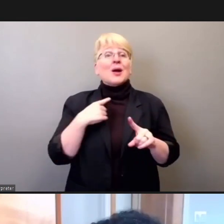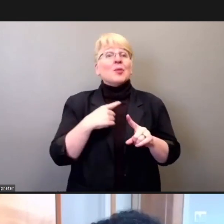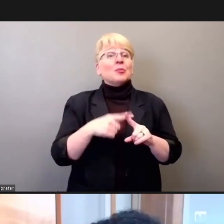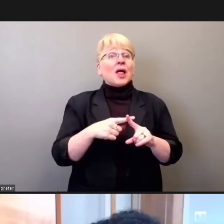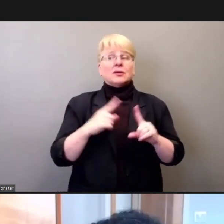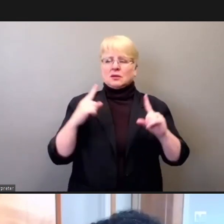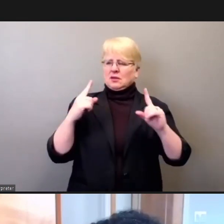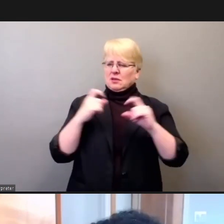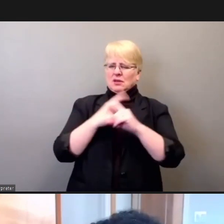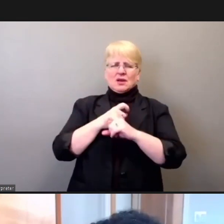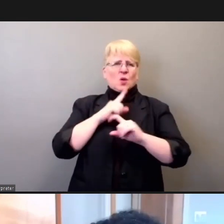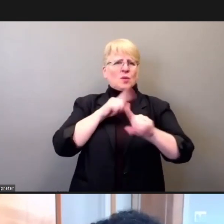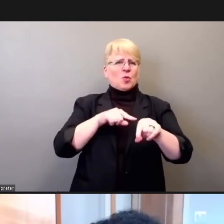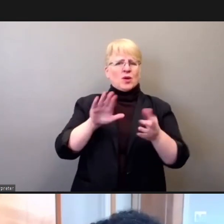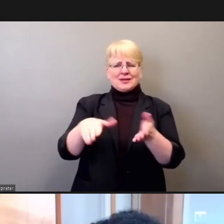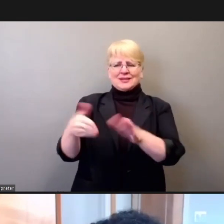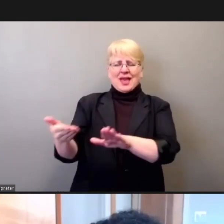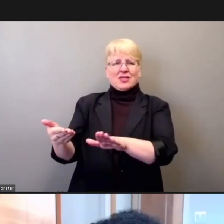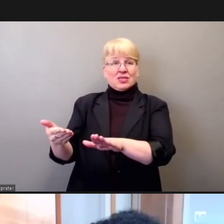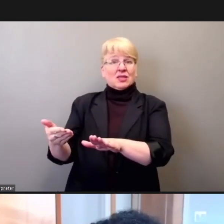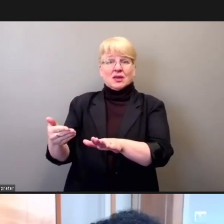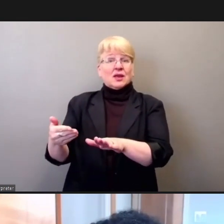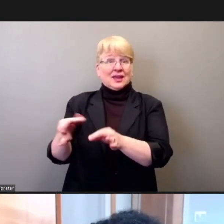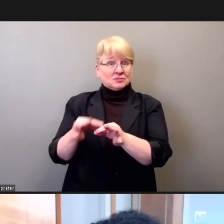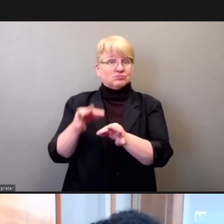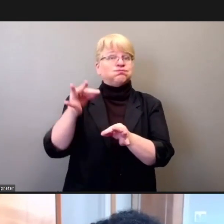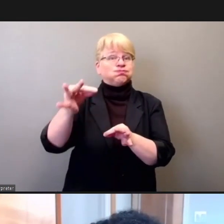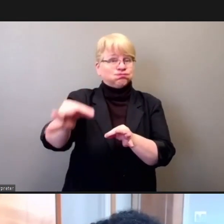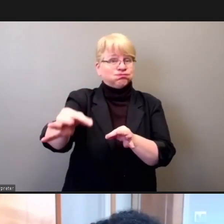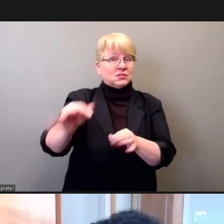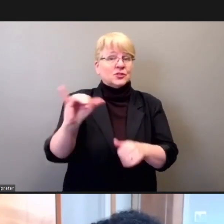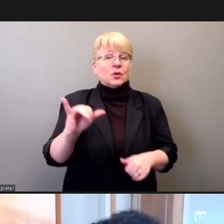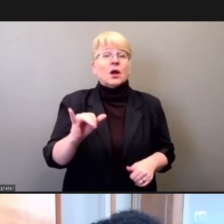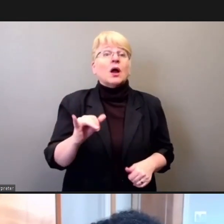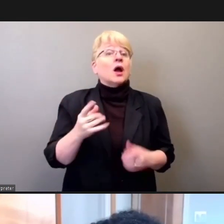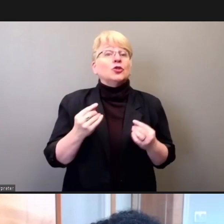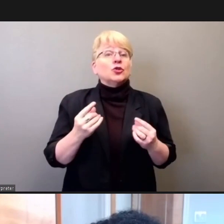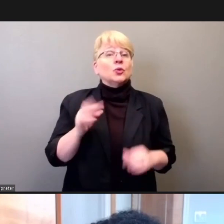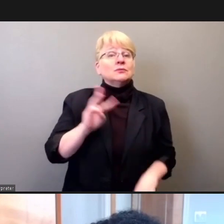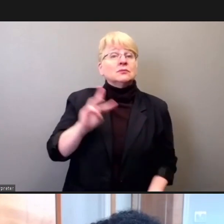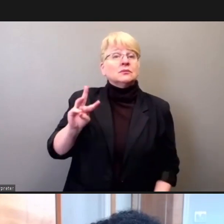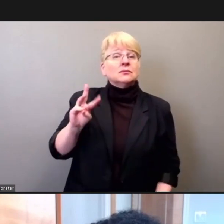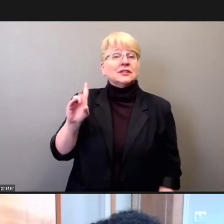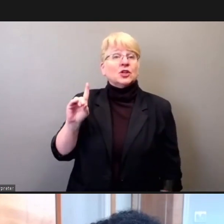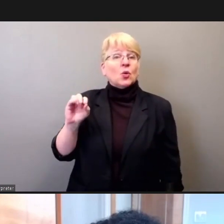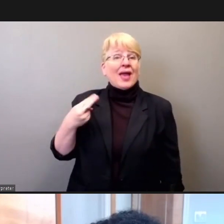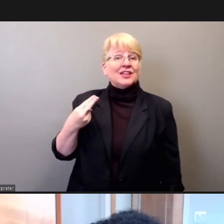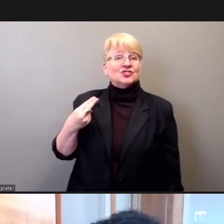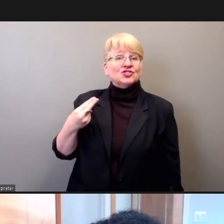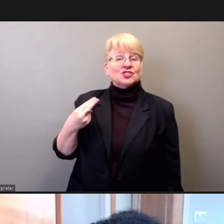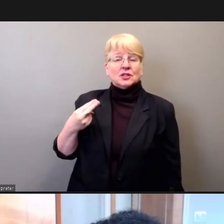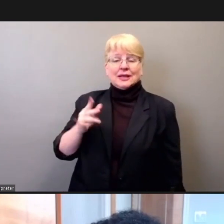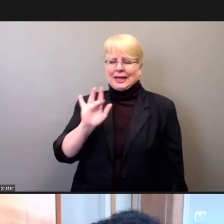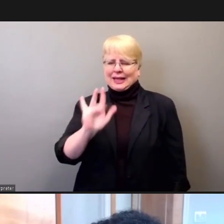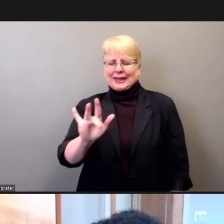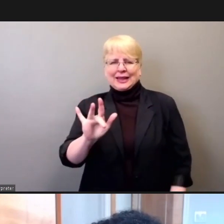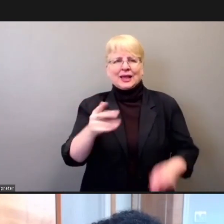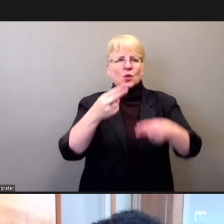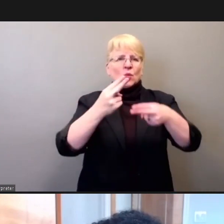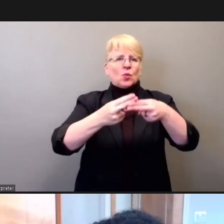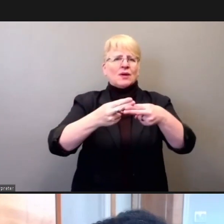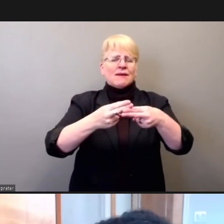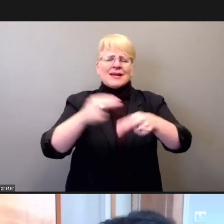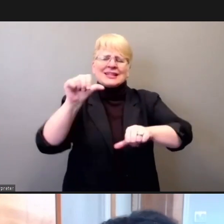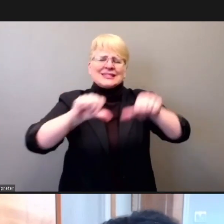negative test result or a case. So there's a delay there. If you go to the DOH website and click on scientific reports, I believe